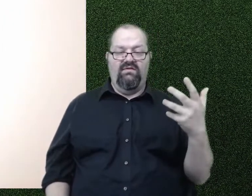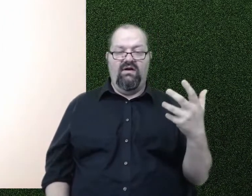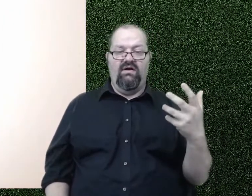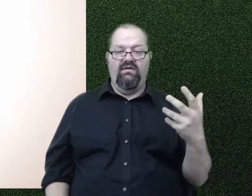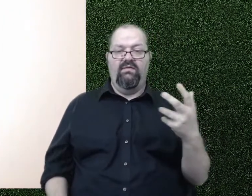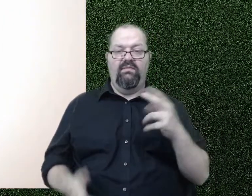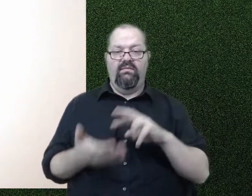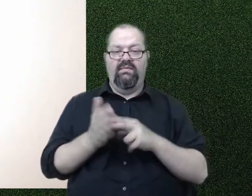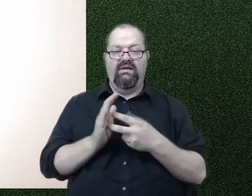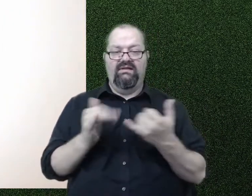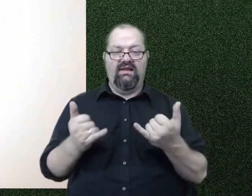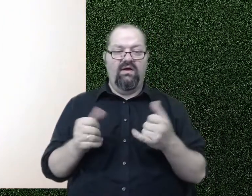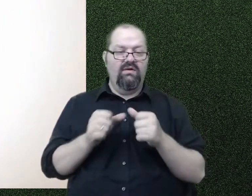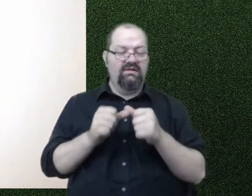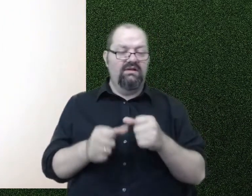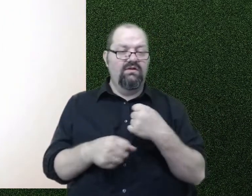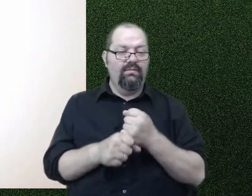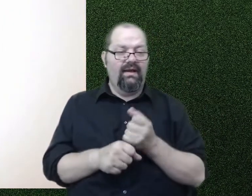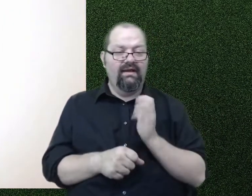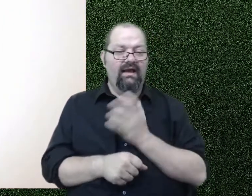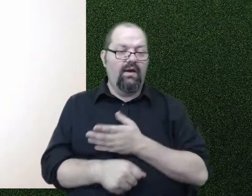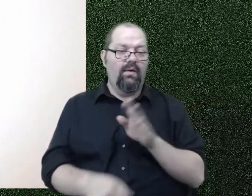my box.